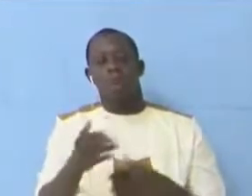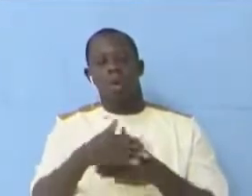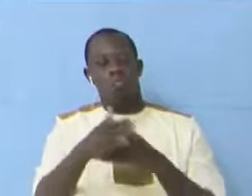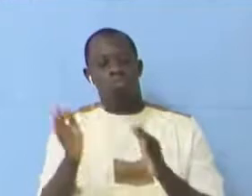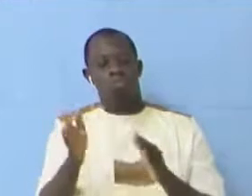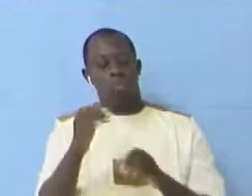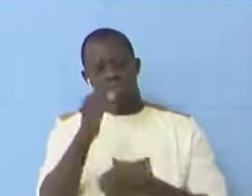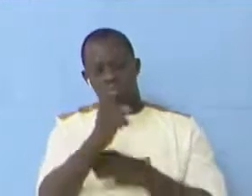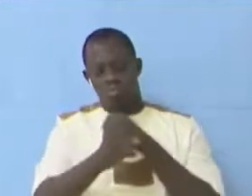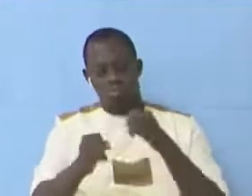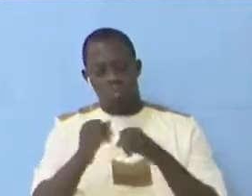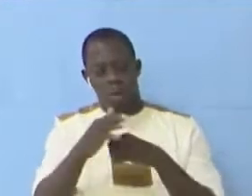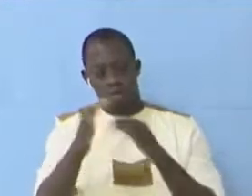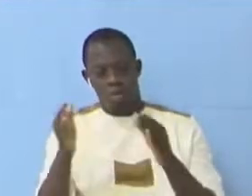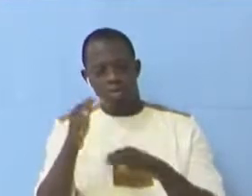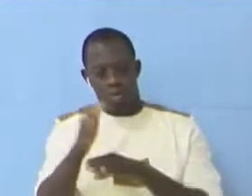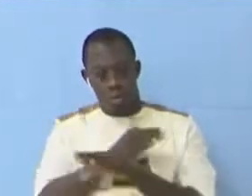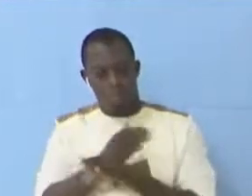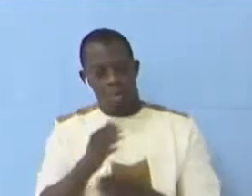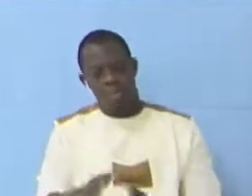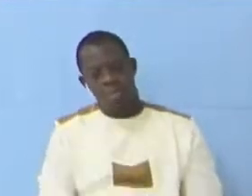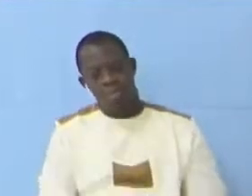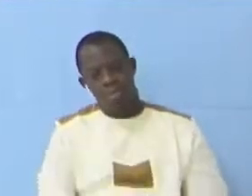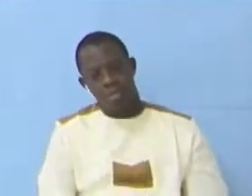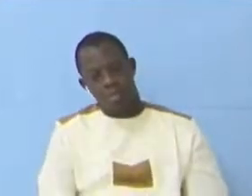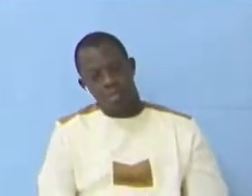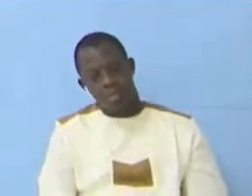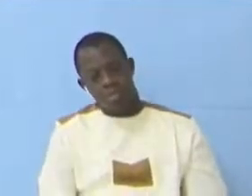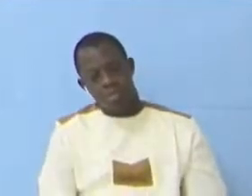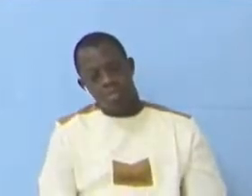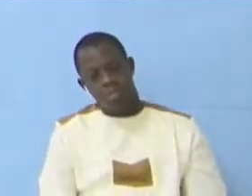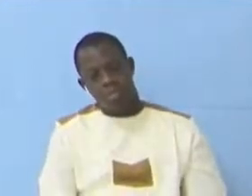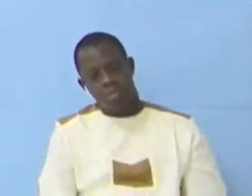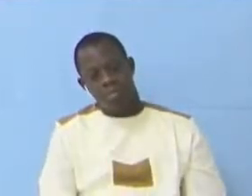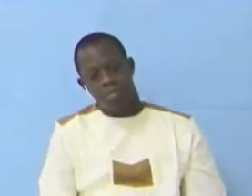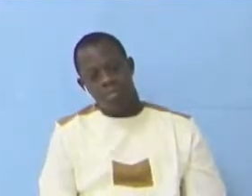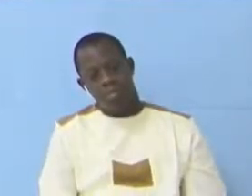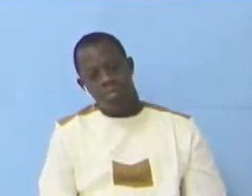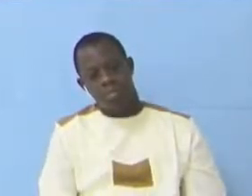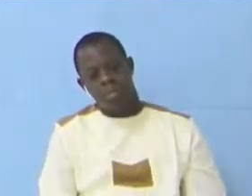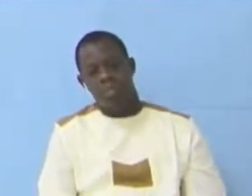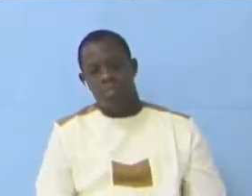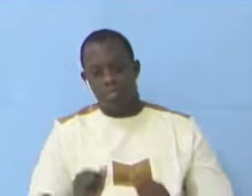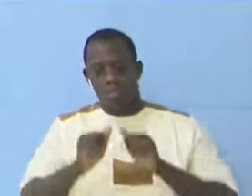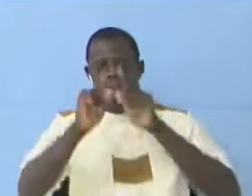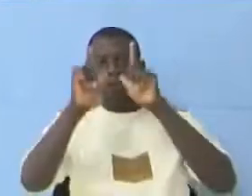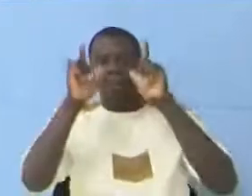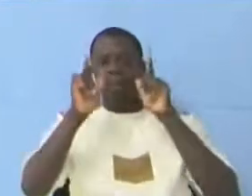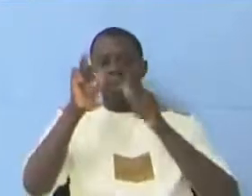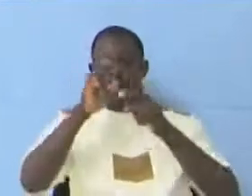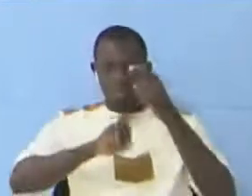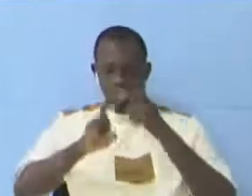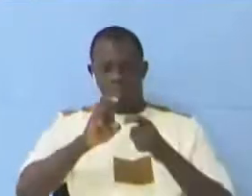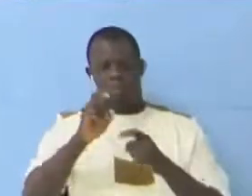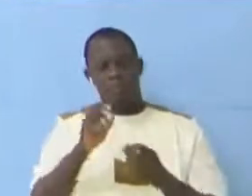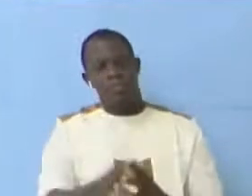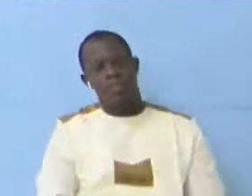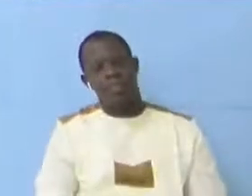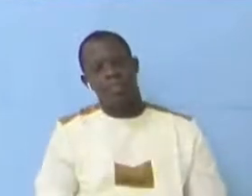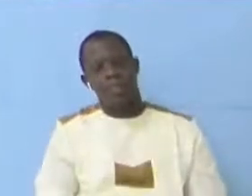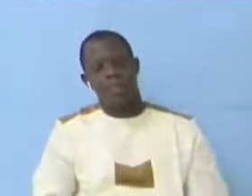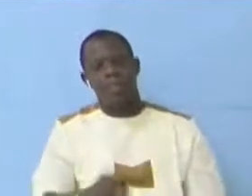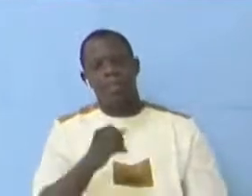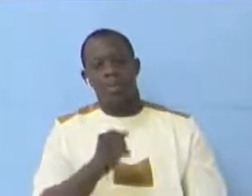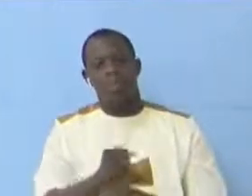knot. kenn ci ñoom nag mu wax ne nañ mu yoxamal ni ma takkee. Then I regained consciousness. ma dolli jotaat suma bopp. They